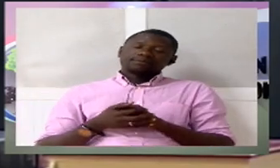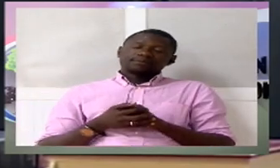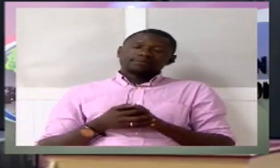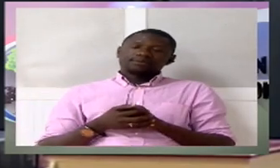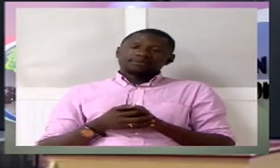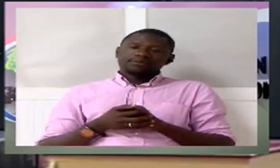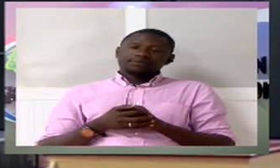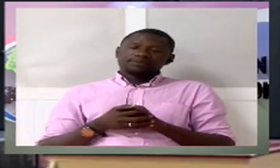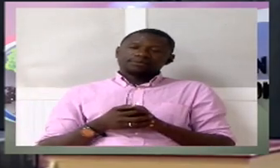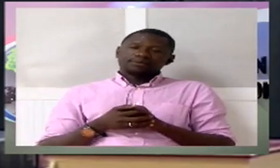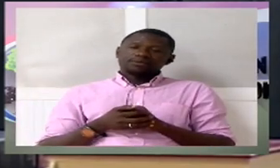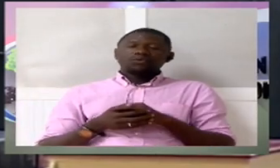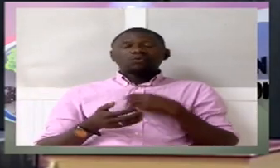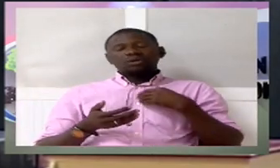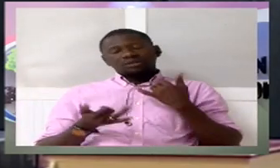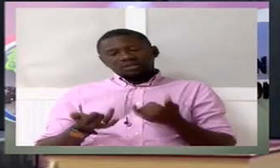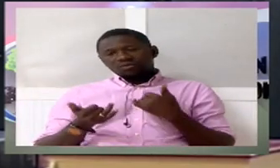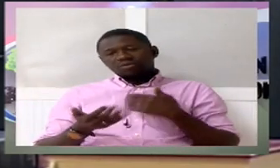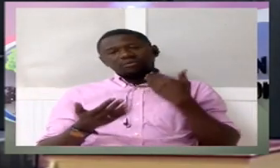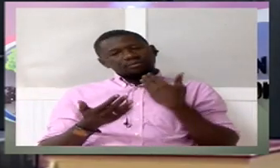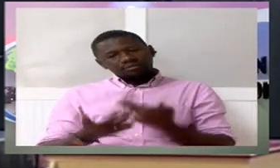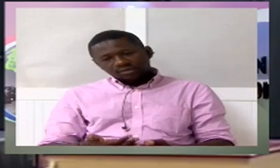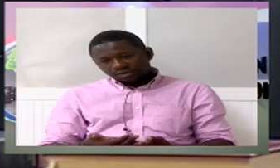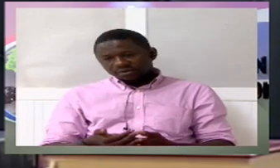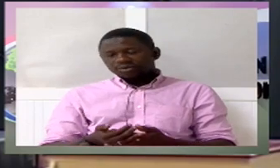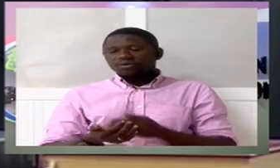therefore appealing to the borough government